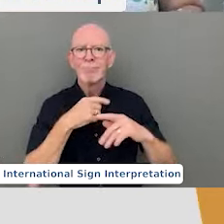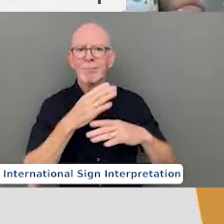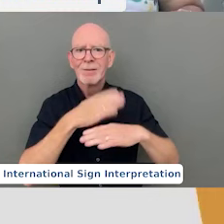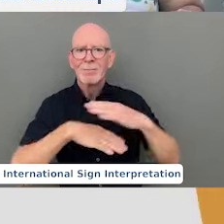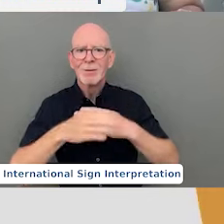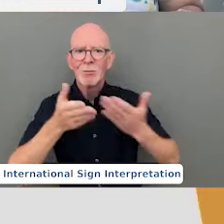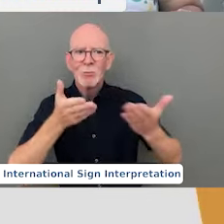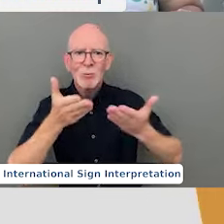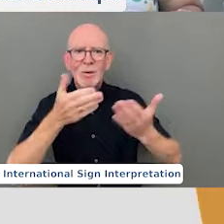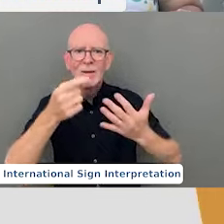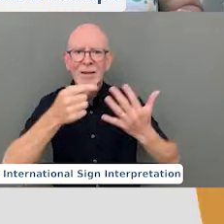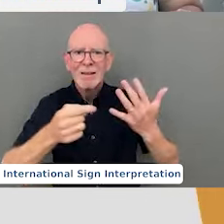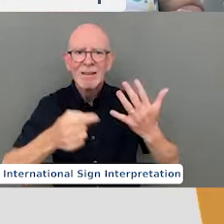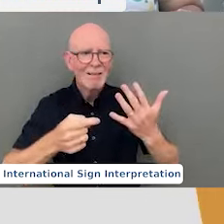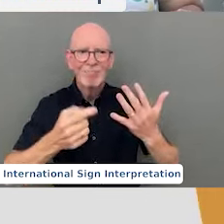issues.